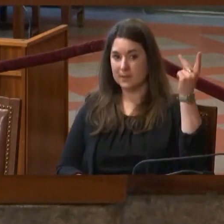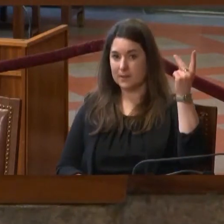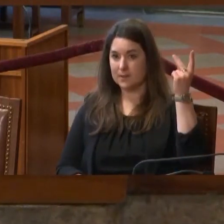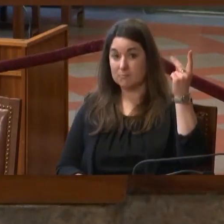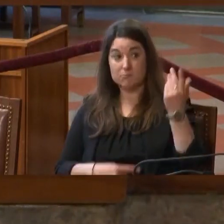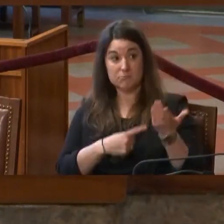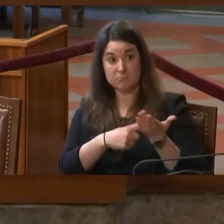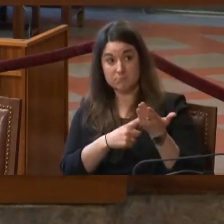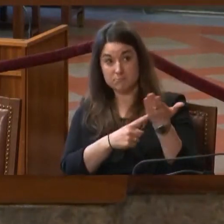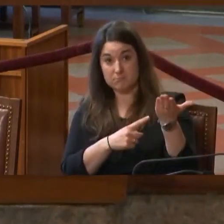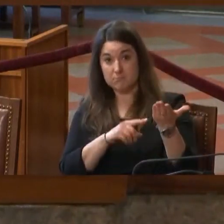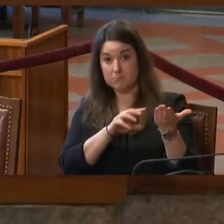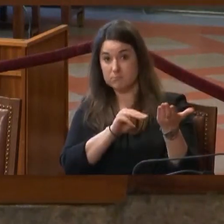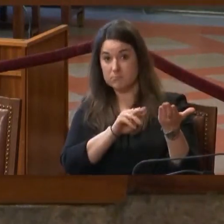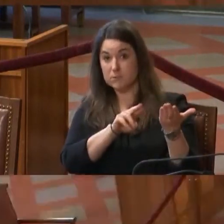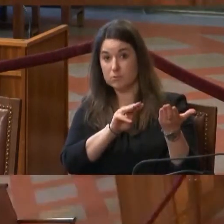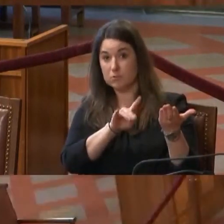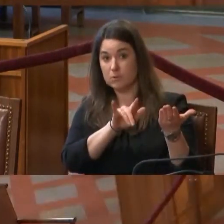Second. Discussion, Councilman Wilson.